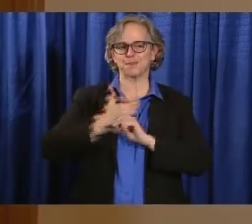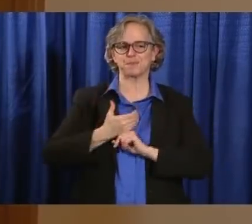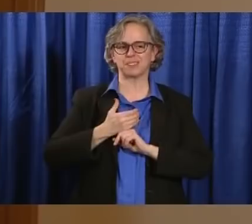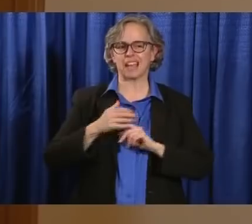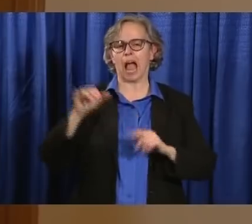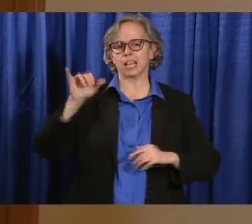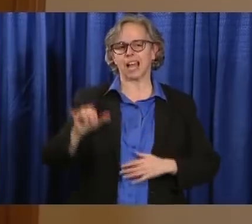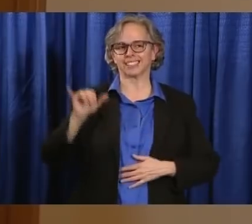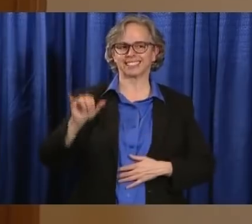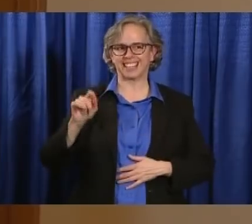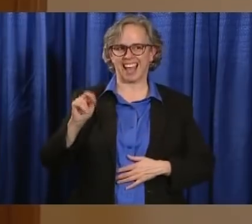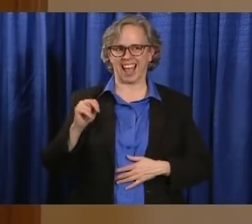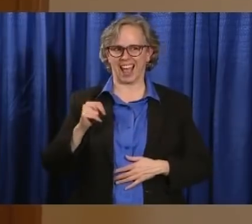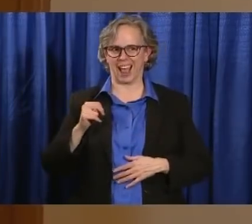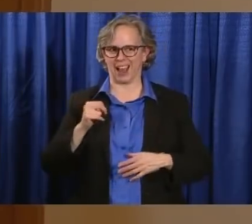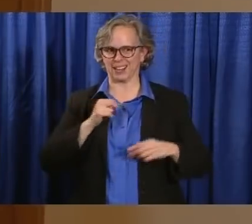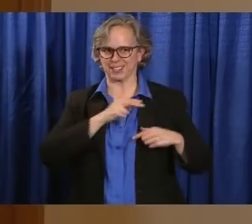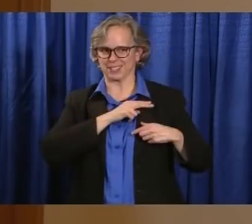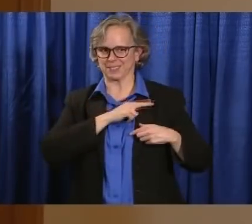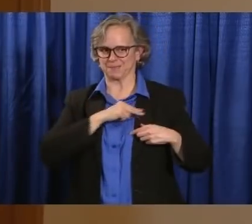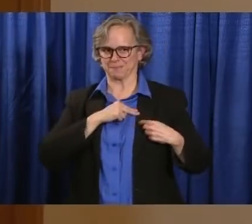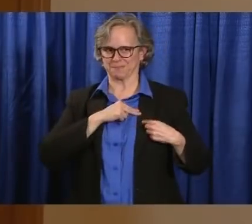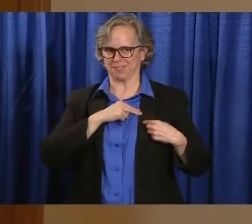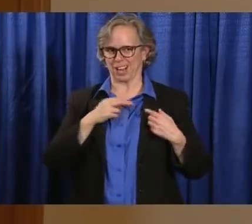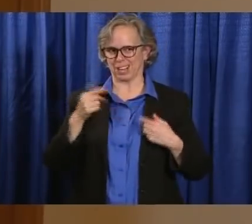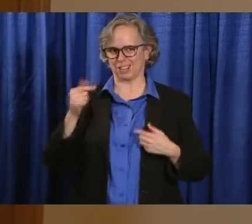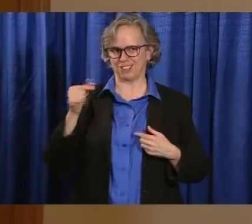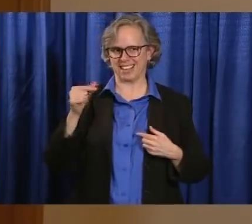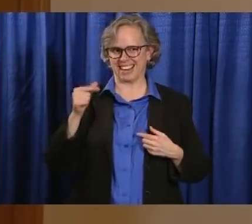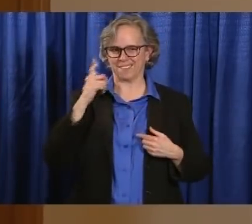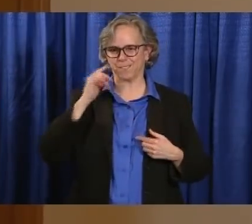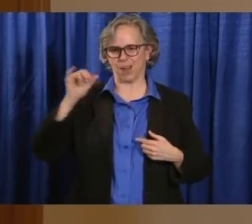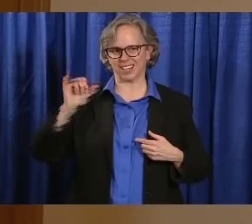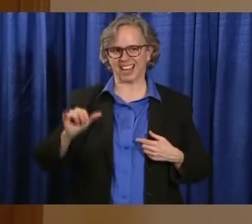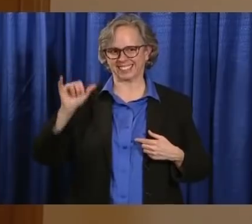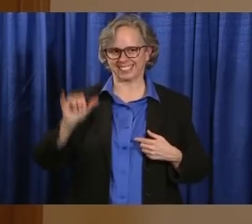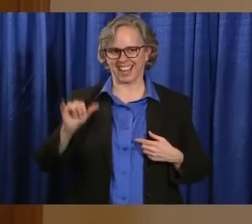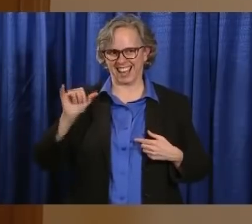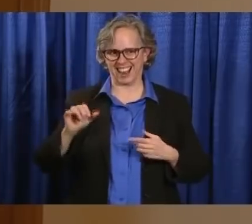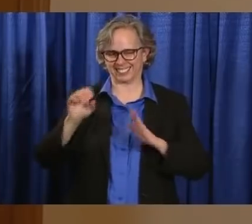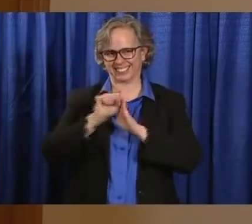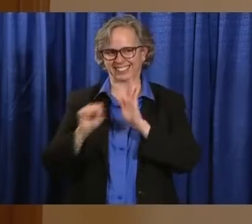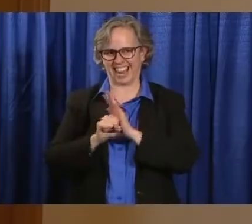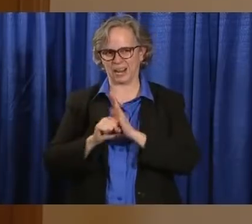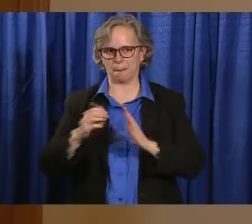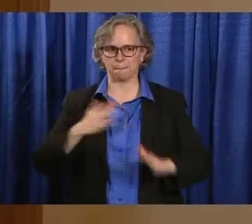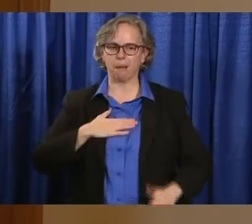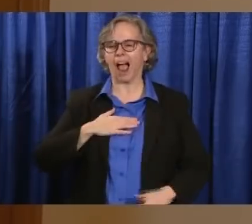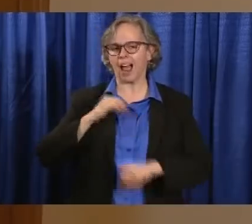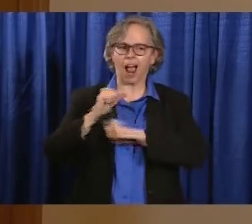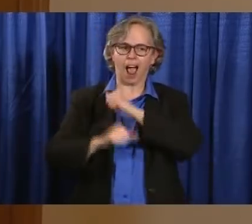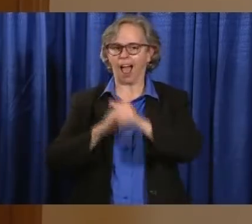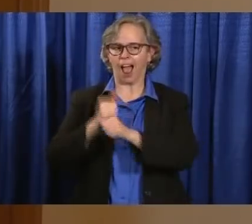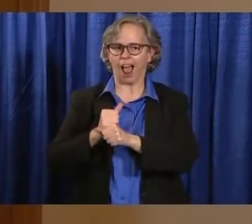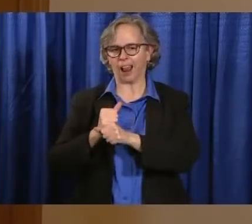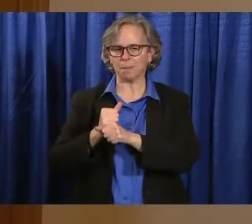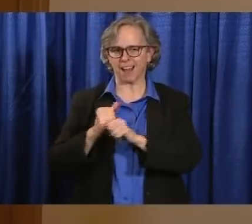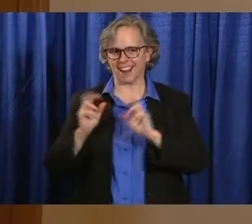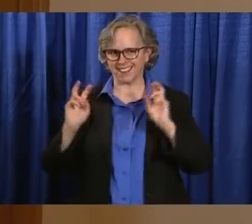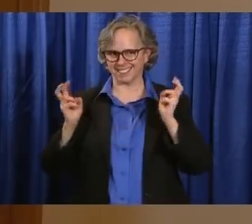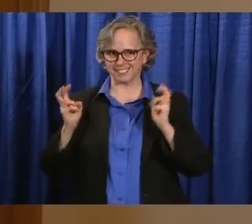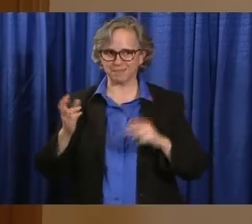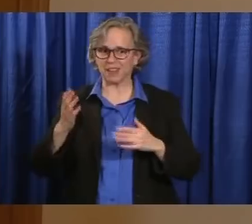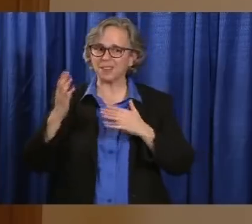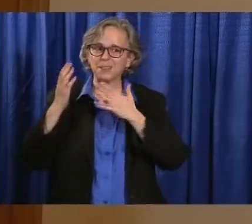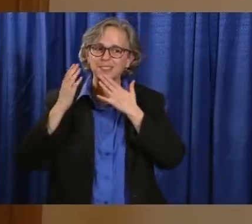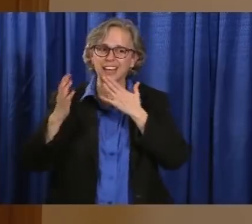of bling today for Youngstown State, my alma mater. And thank you, Coach Tressel, for